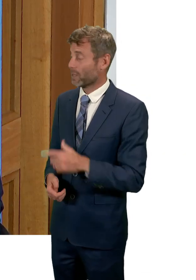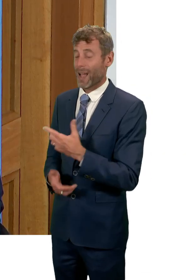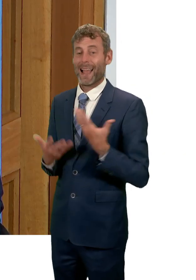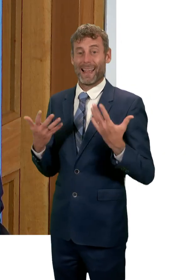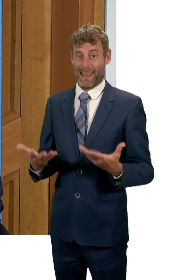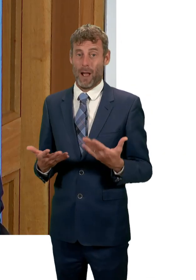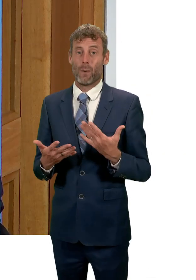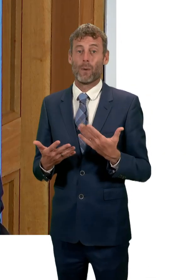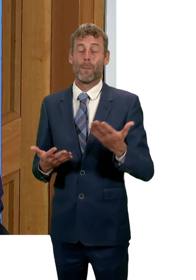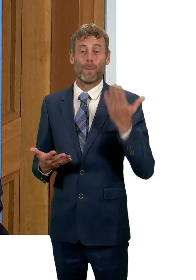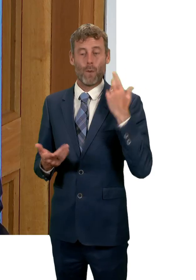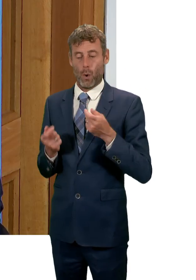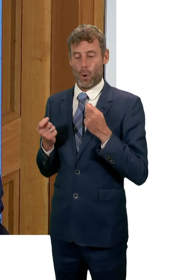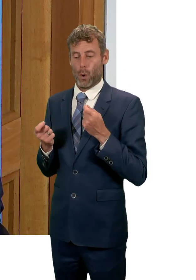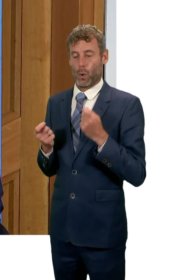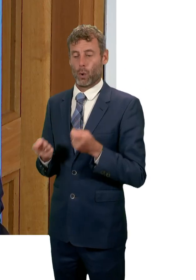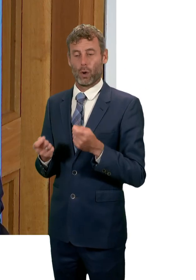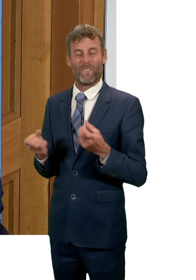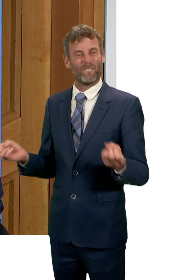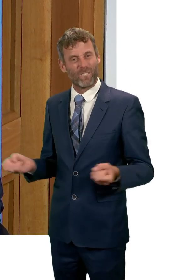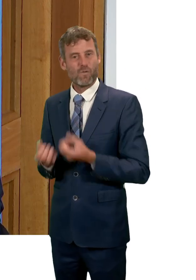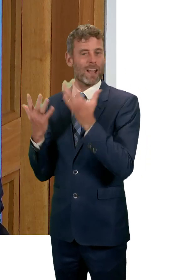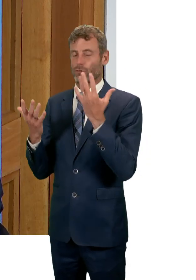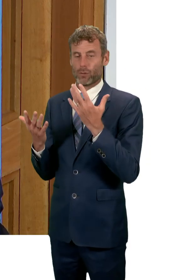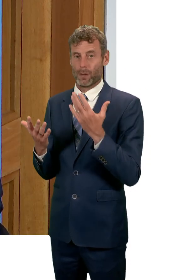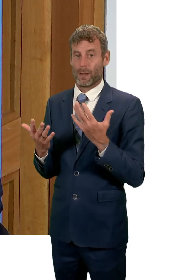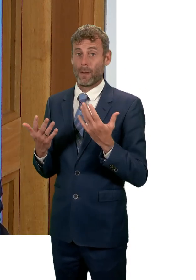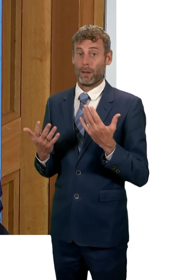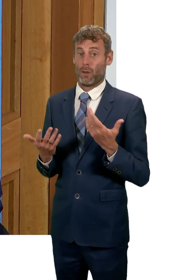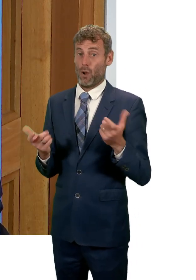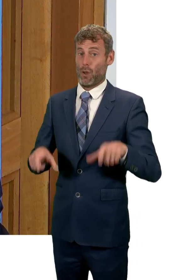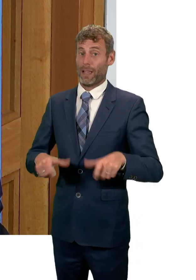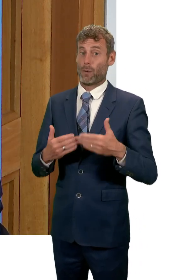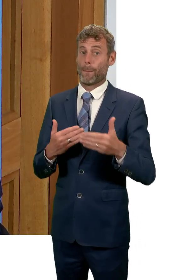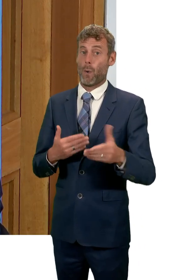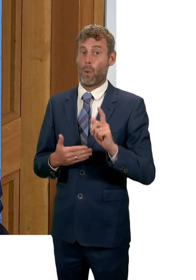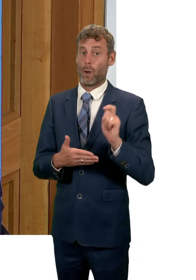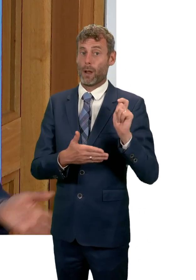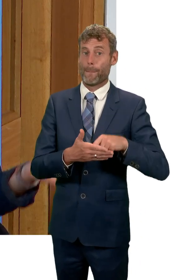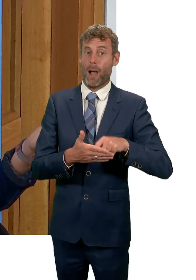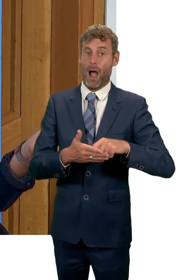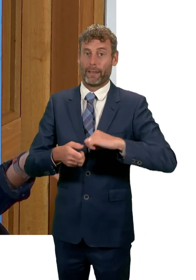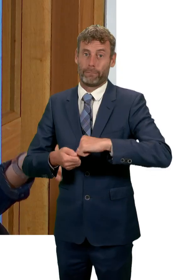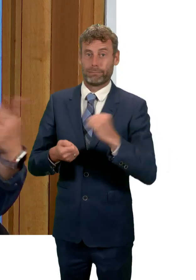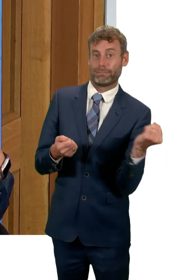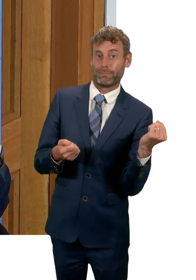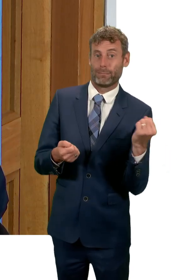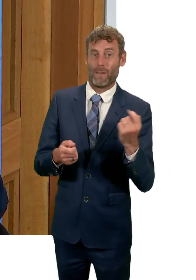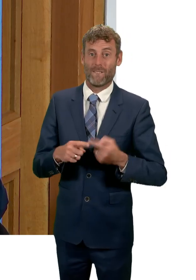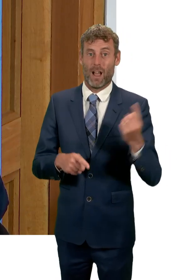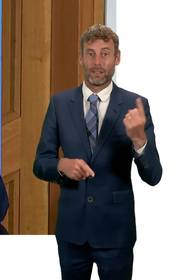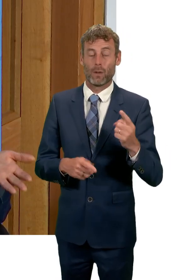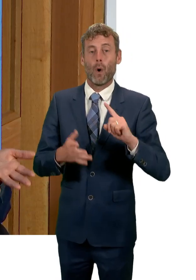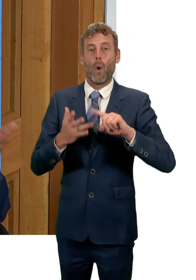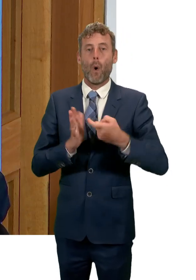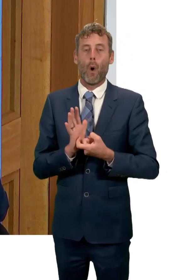meals. So actually, I think, and we saw an increase in eating out of home because there was more deliveries, wasn't